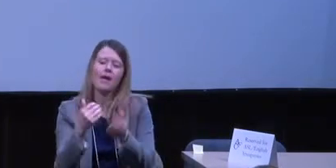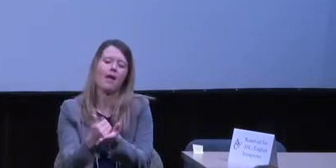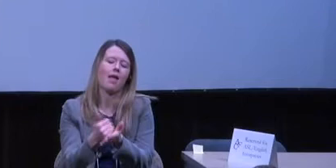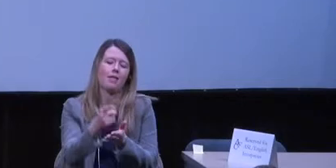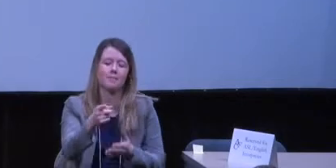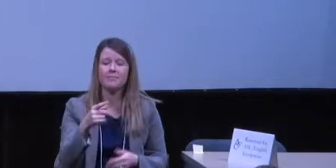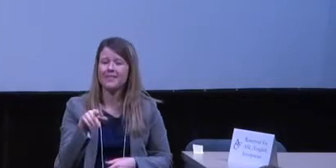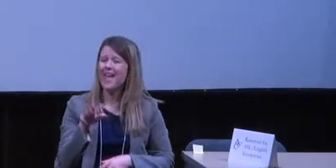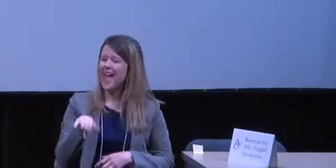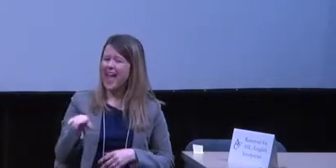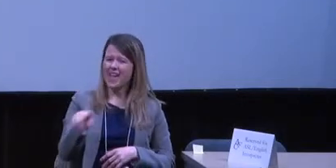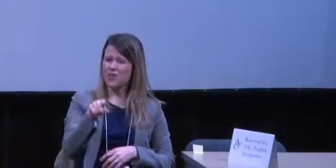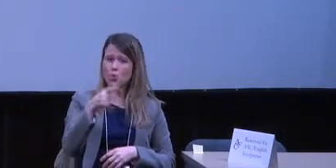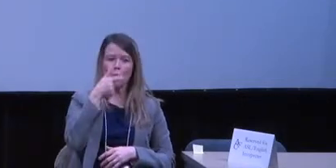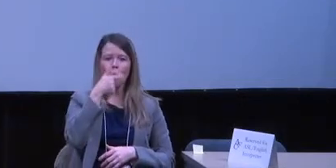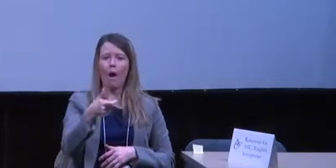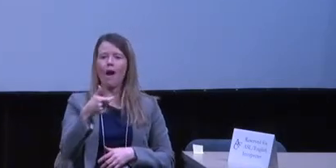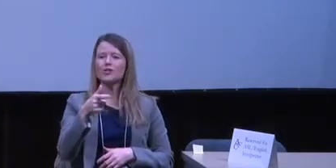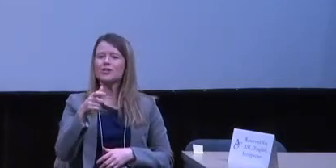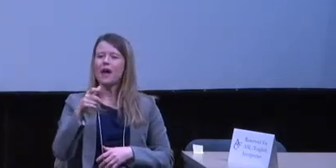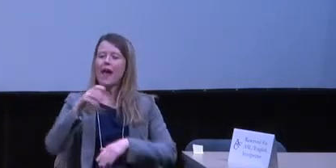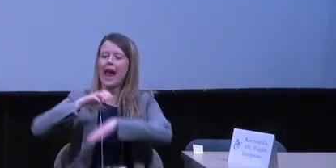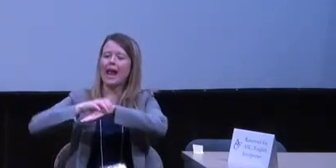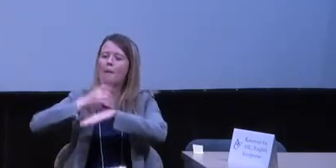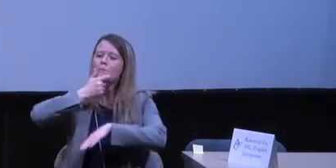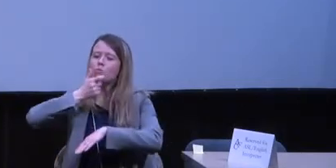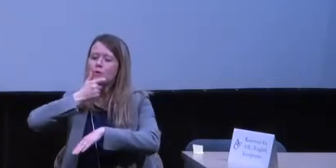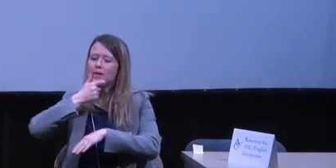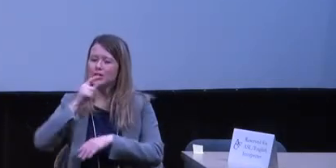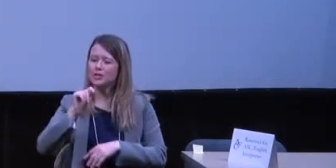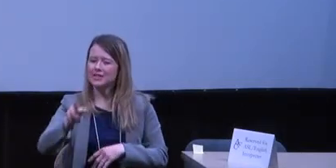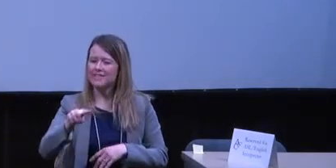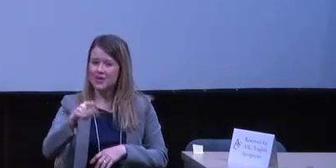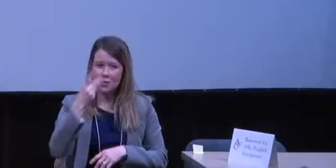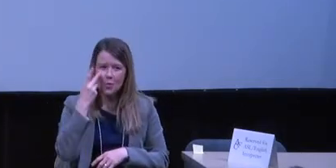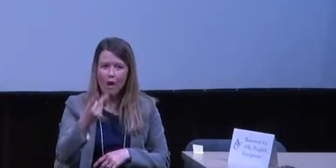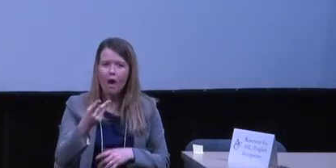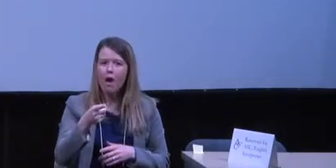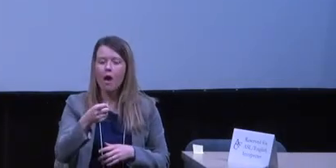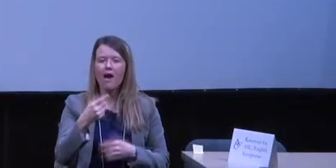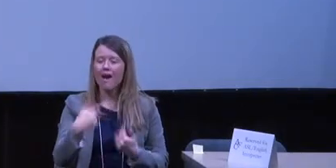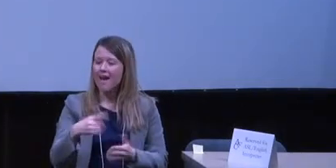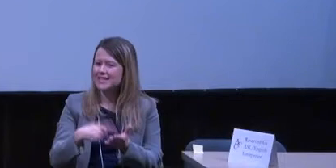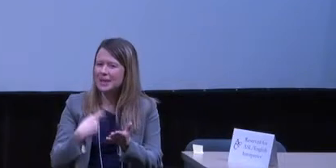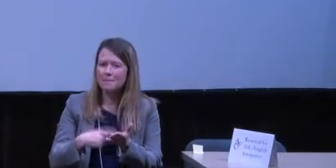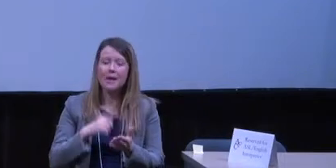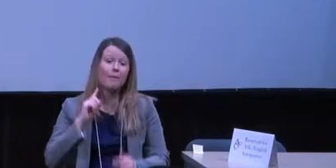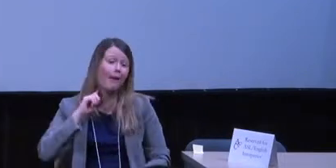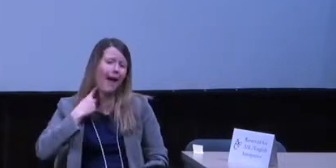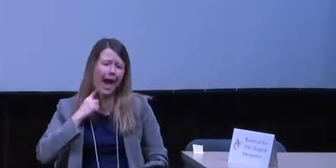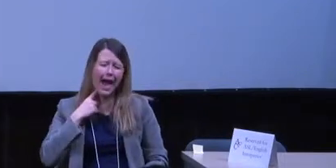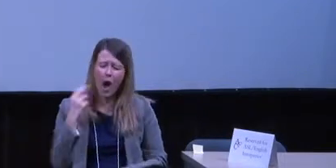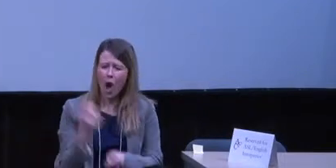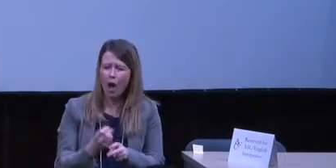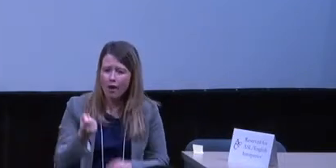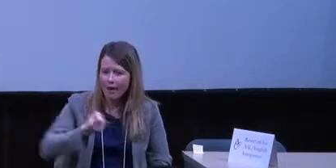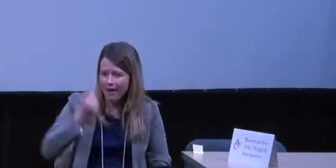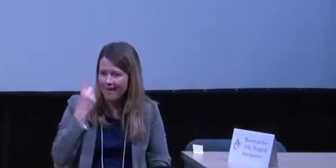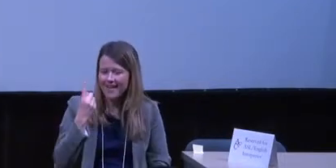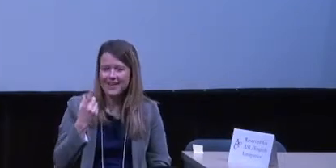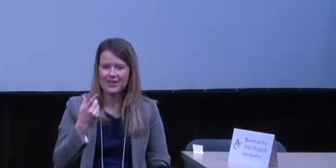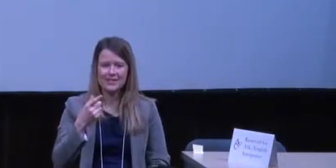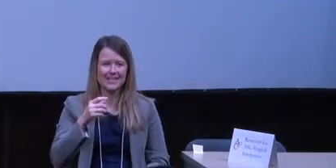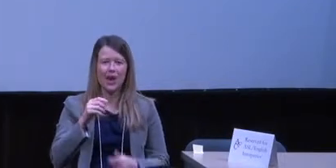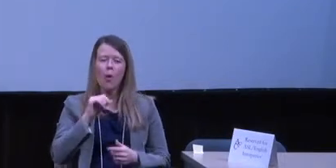a British television show? And it's really hard because you don't necessarily understand that dialect or it's not keen to